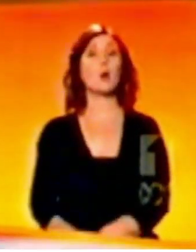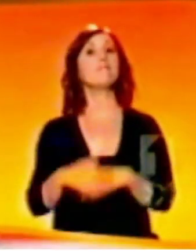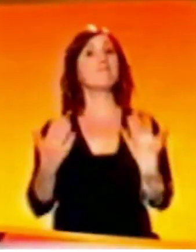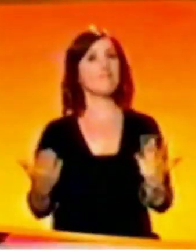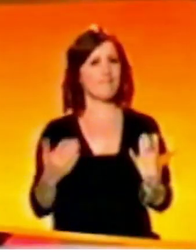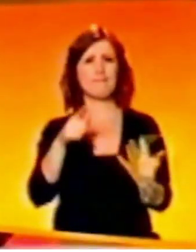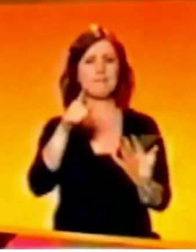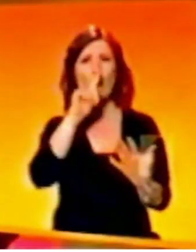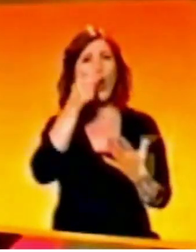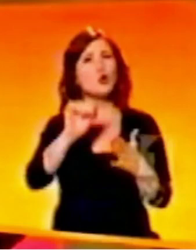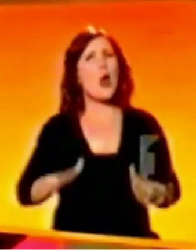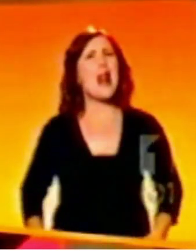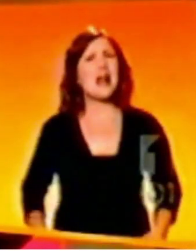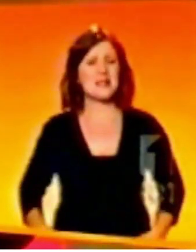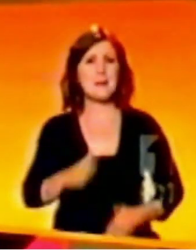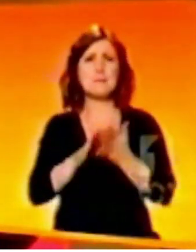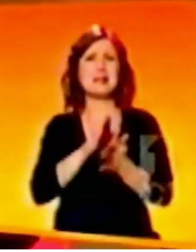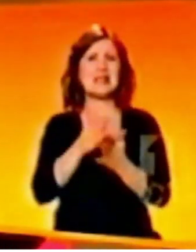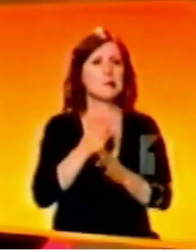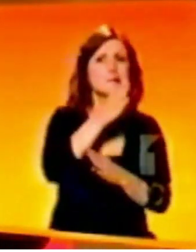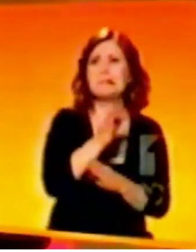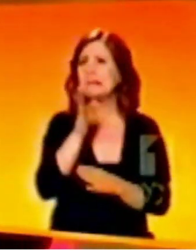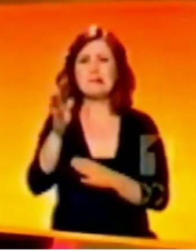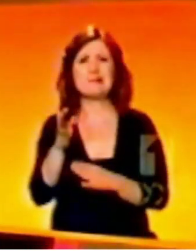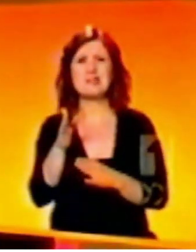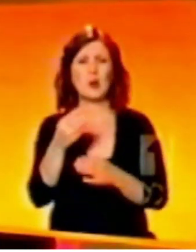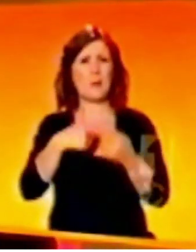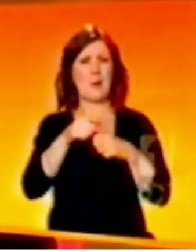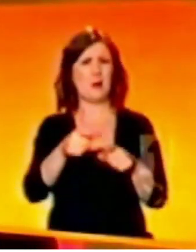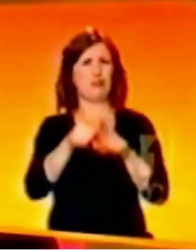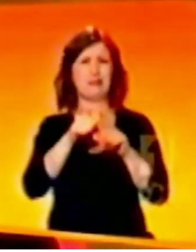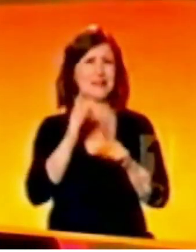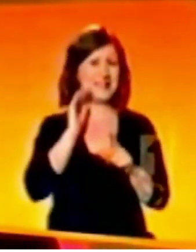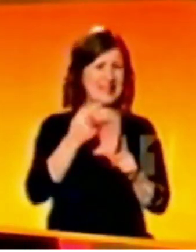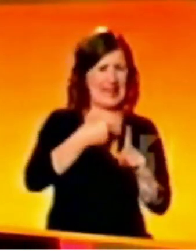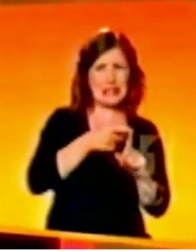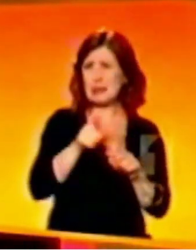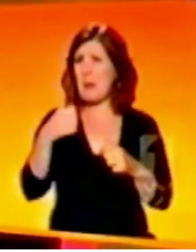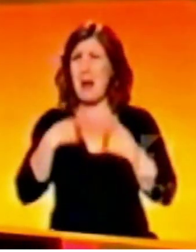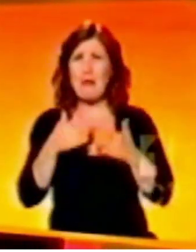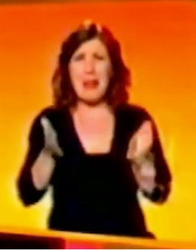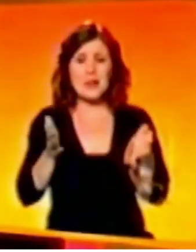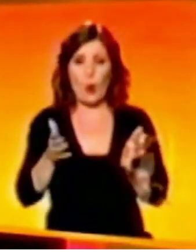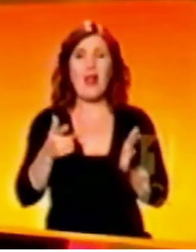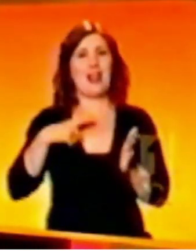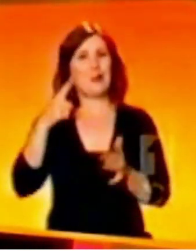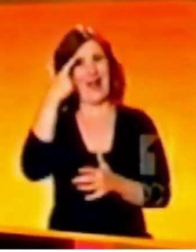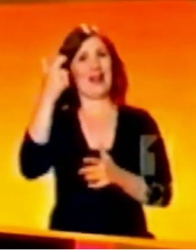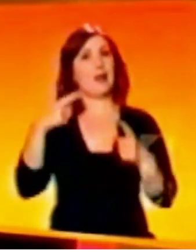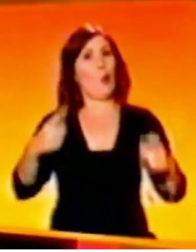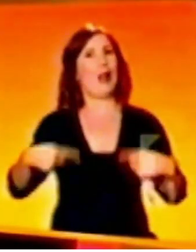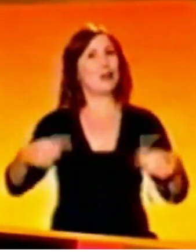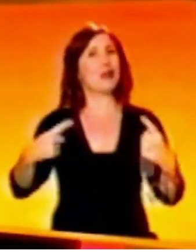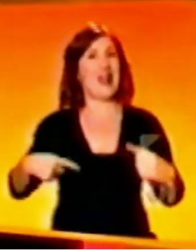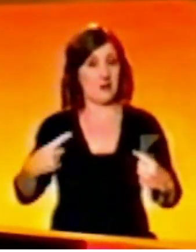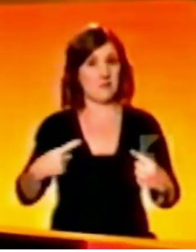If you don't have the use of your legs, getting anywhere, even from the kitchen to the bathroom, becomes a major problem. So the wheelchair was invented. And